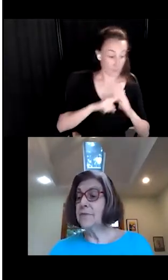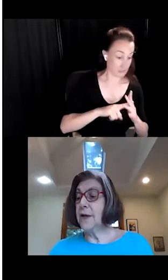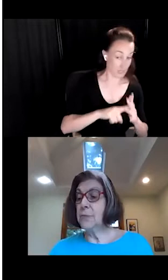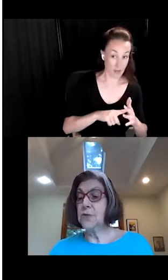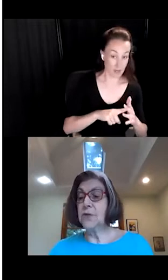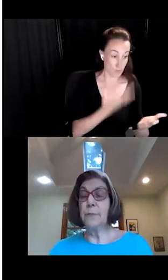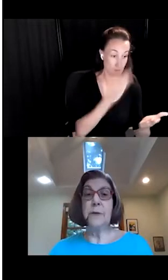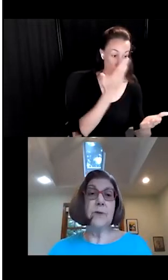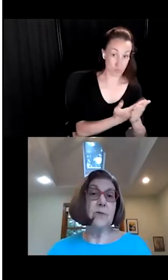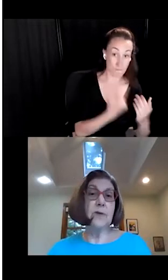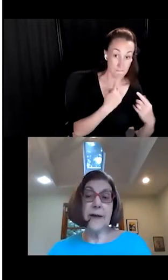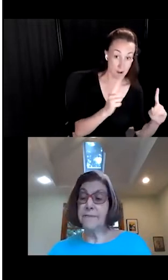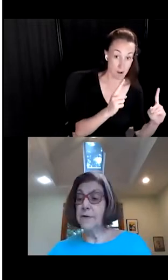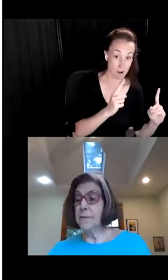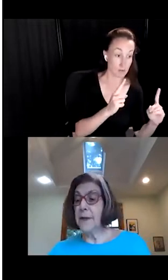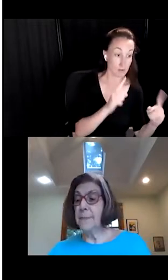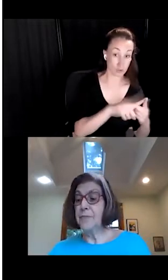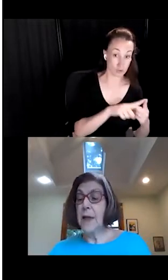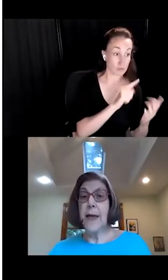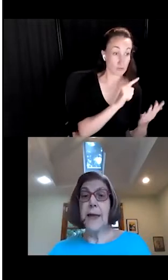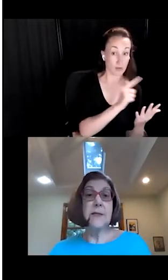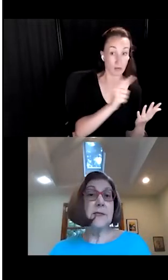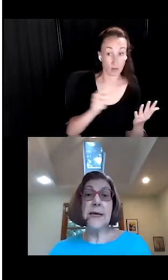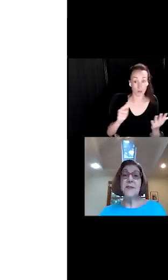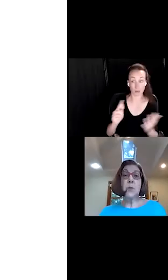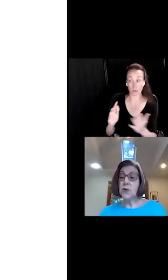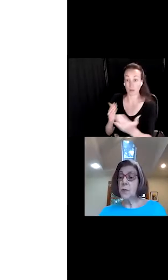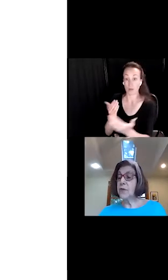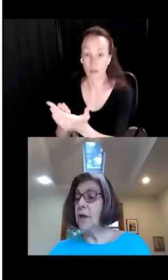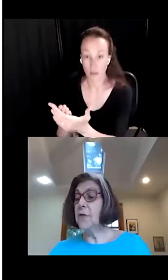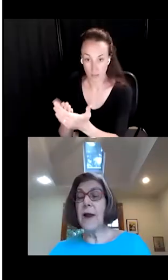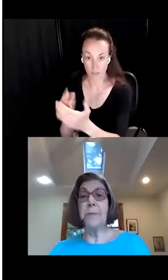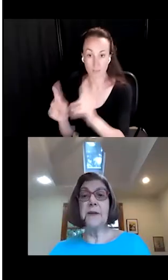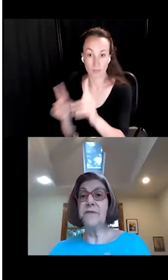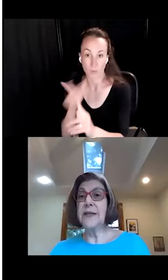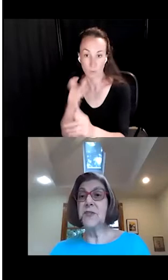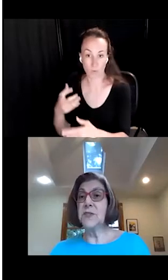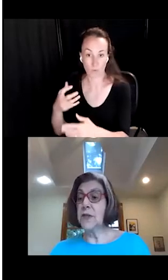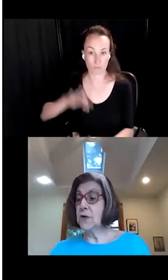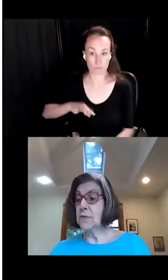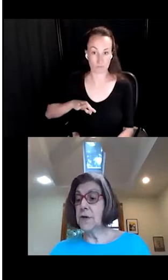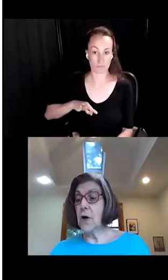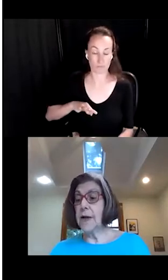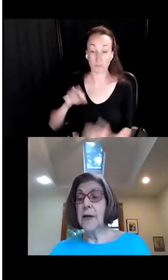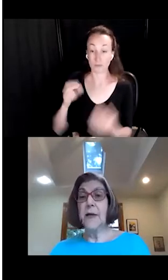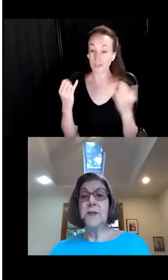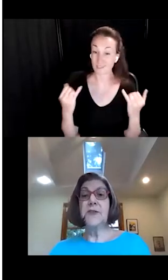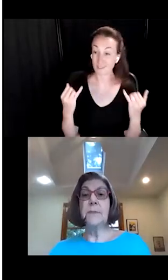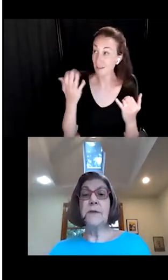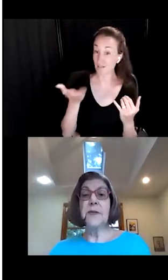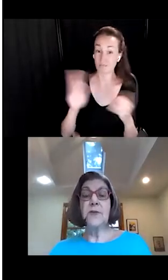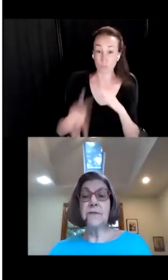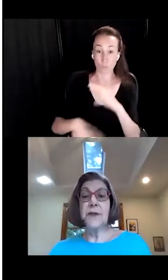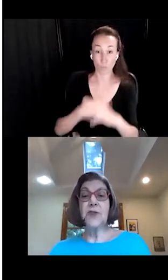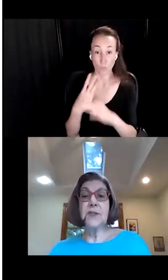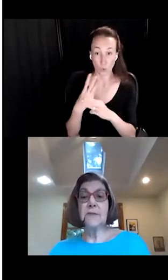becomes available to the people who could benefit from them. And in today's world, with all the rapid advances that are going on, some